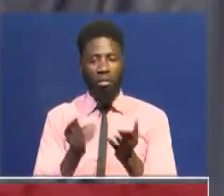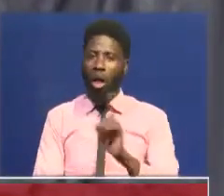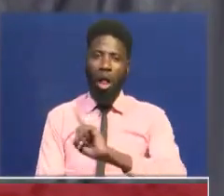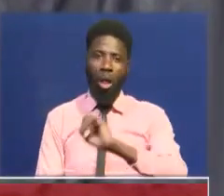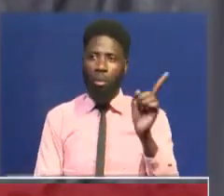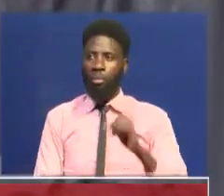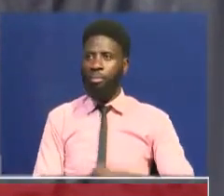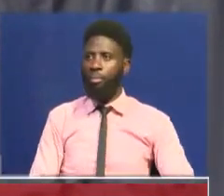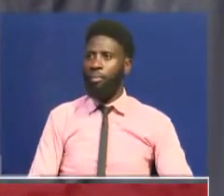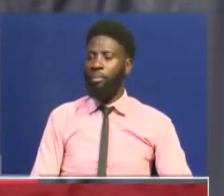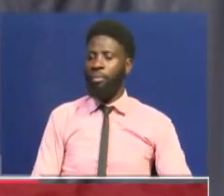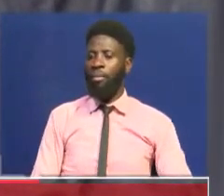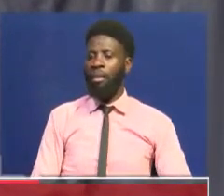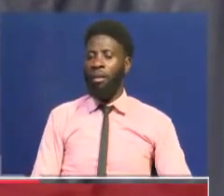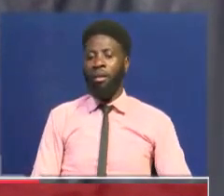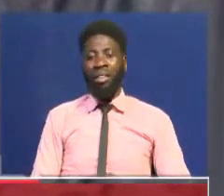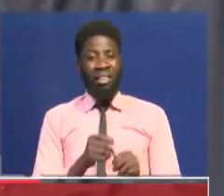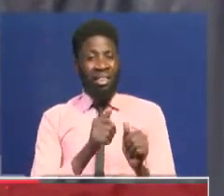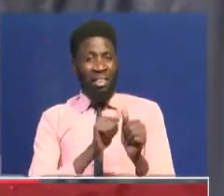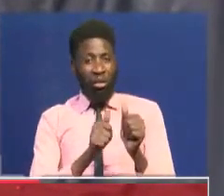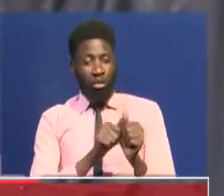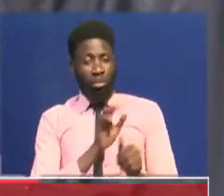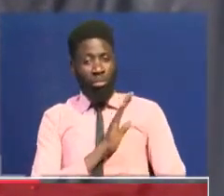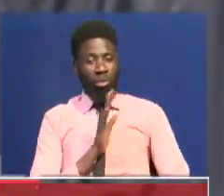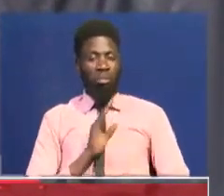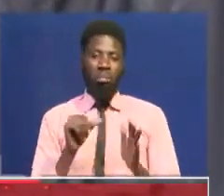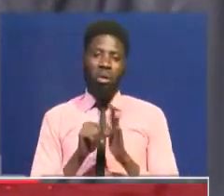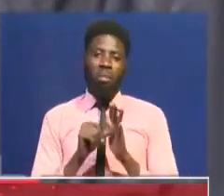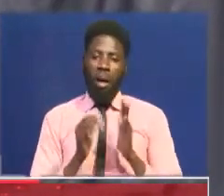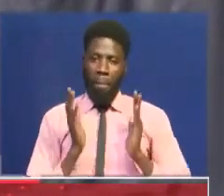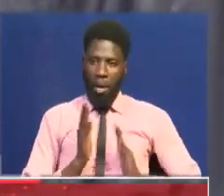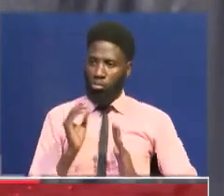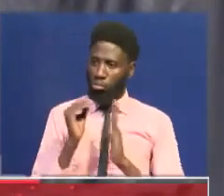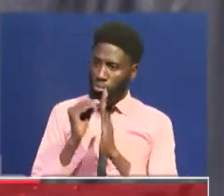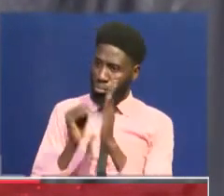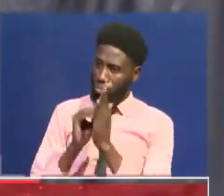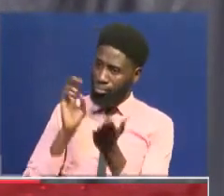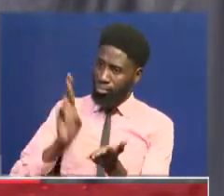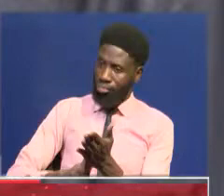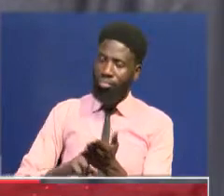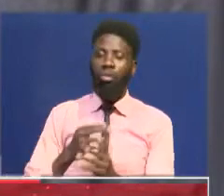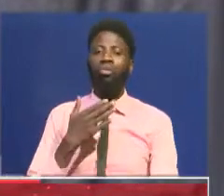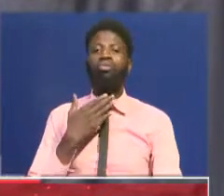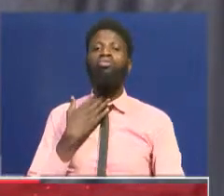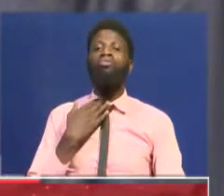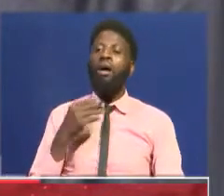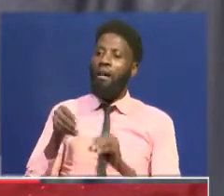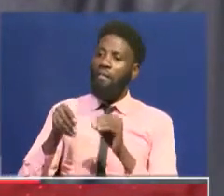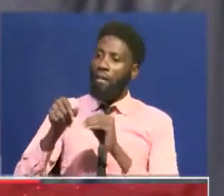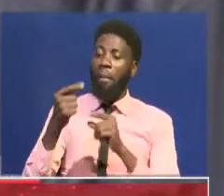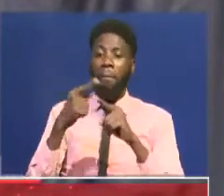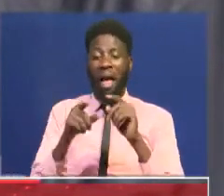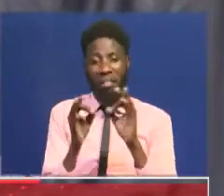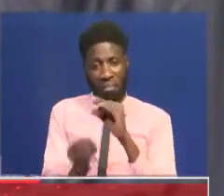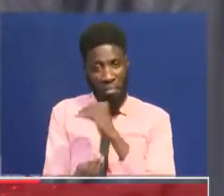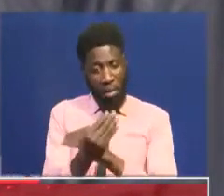anaenda, anaandikisha anataka fertilizer, lakini usipotoa kitu, unaambiwa usijuu kuna bangapi uko